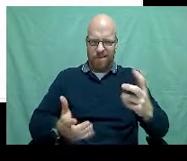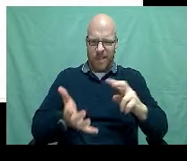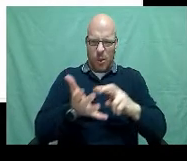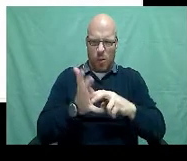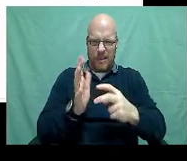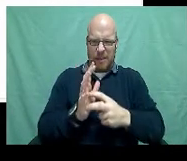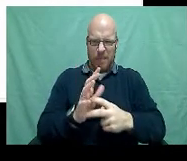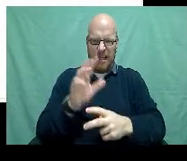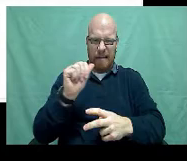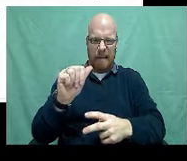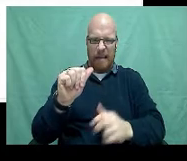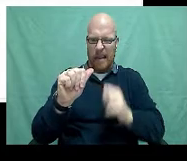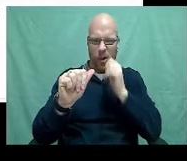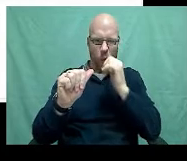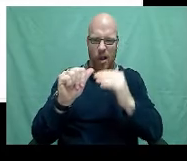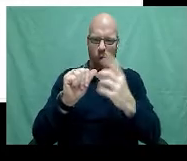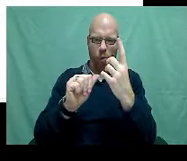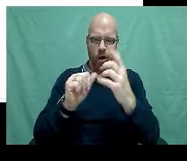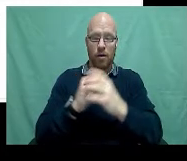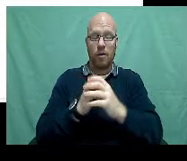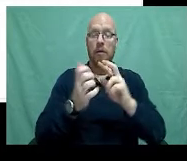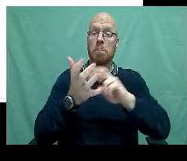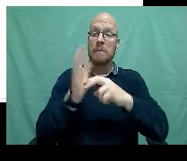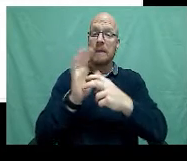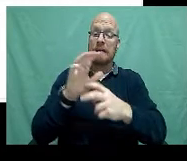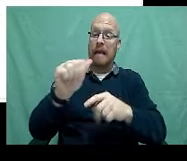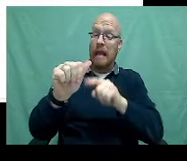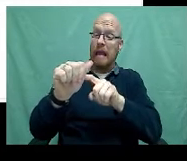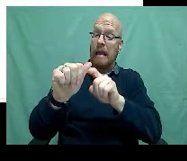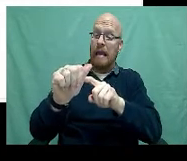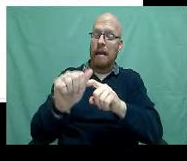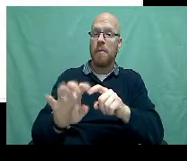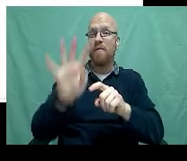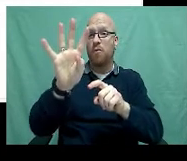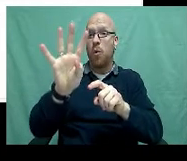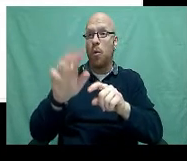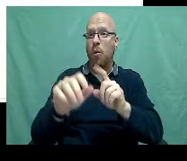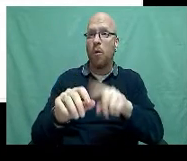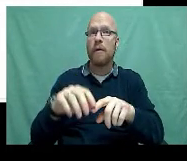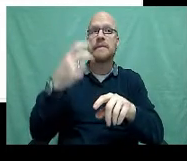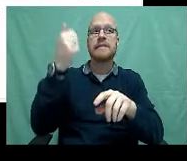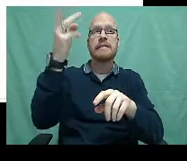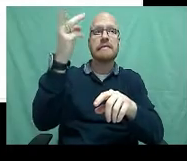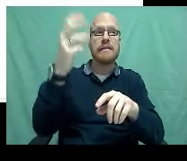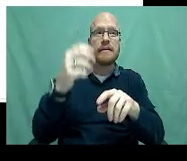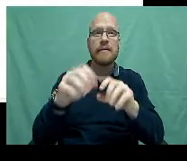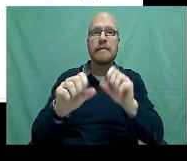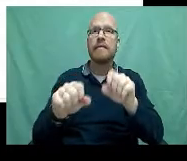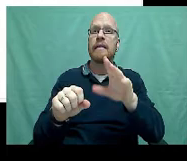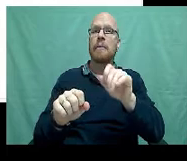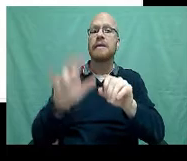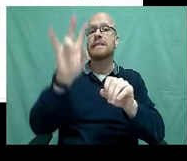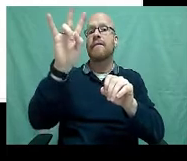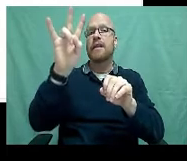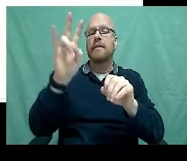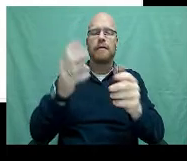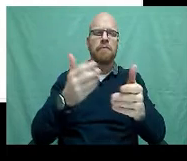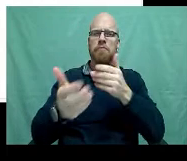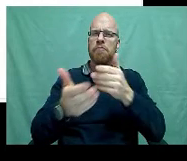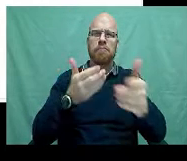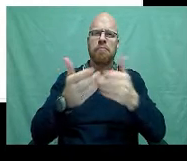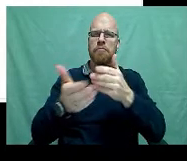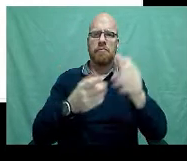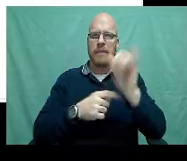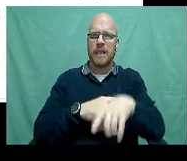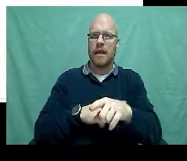I mean, you some of say, what is a, doesn't equal one? What does that mean? a can be four, or sixteen, a can be seven, or